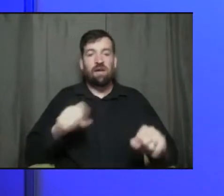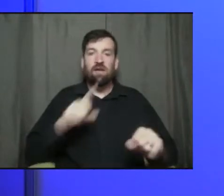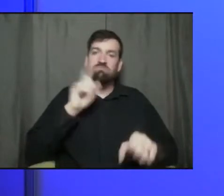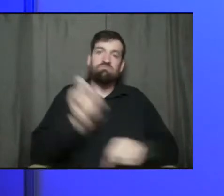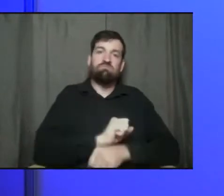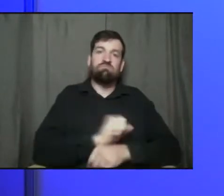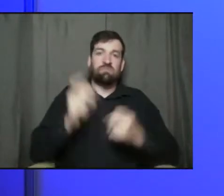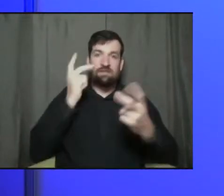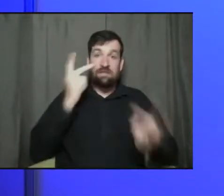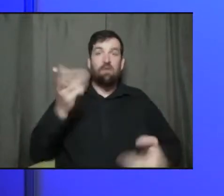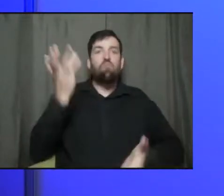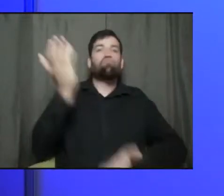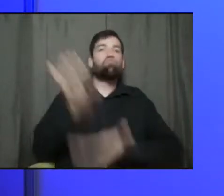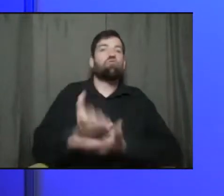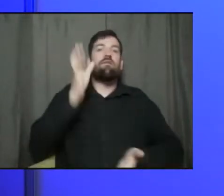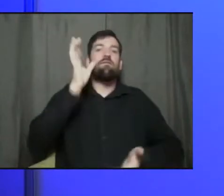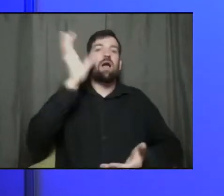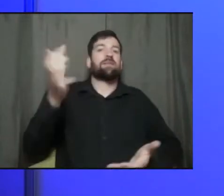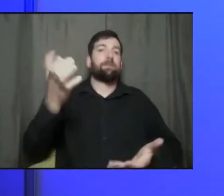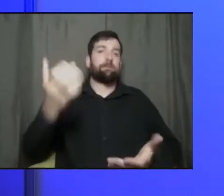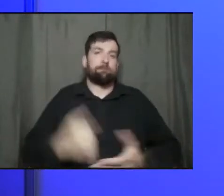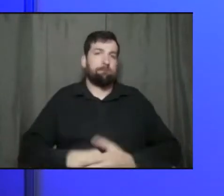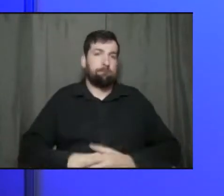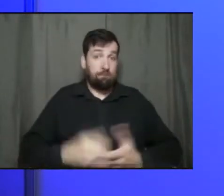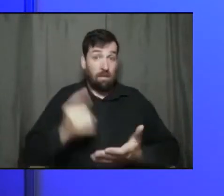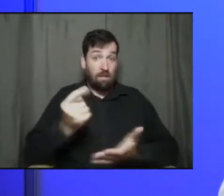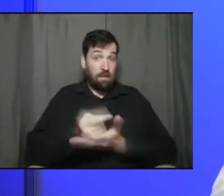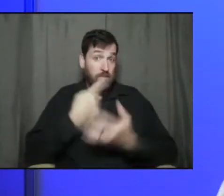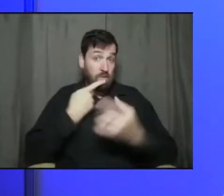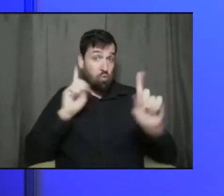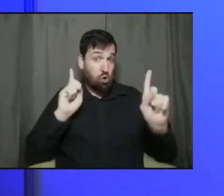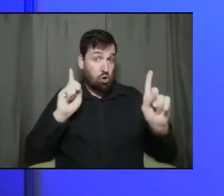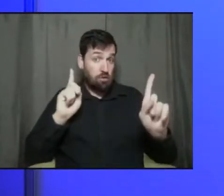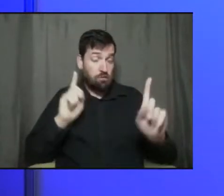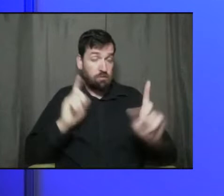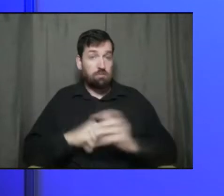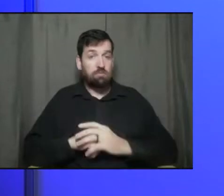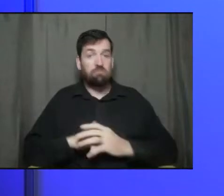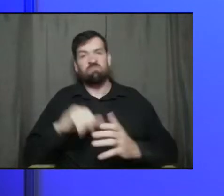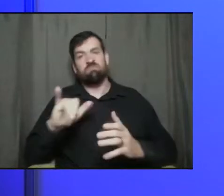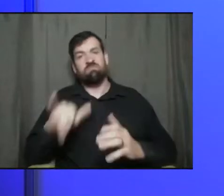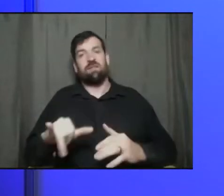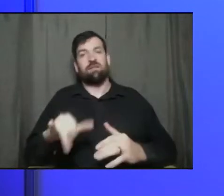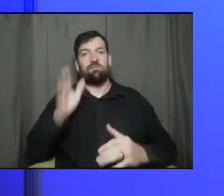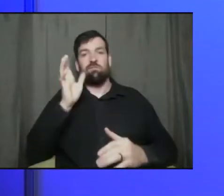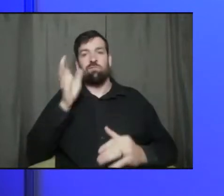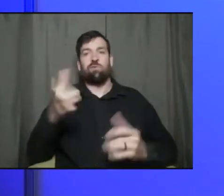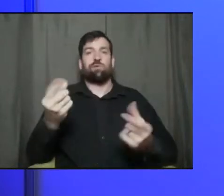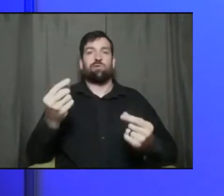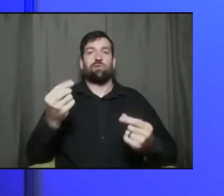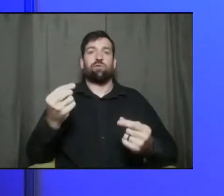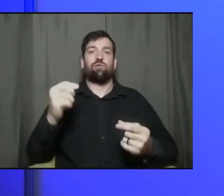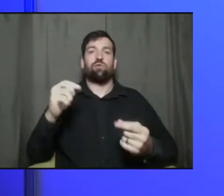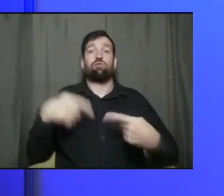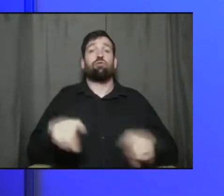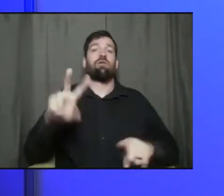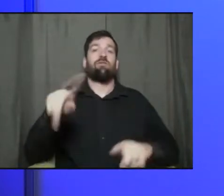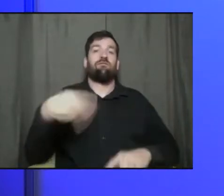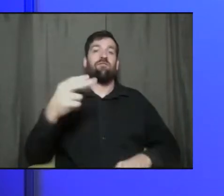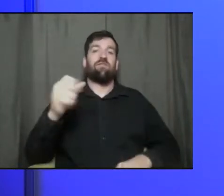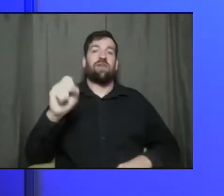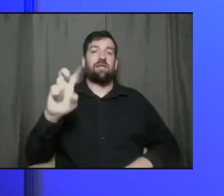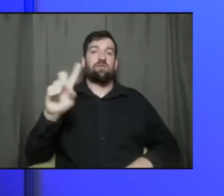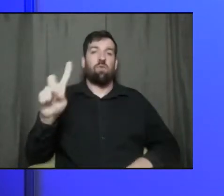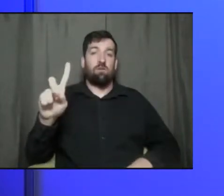of concept, if the therapy works as expected. And that's really what we're going to be doing here in the phase 1 study. And if it looks like the science